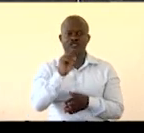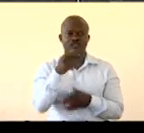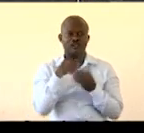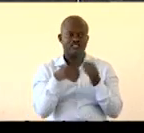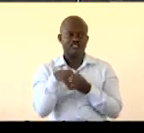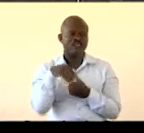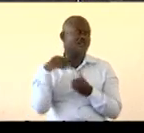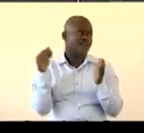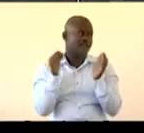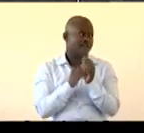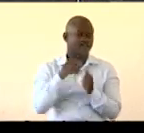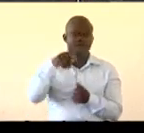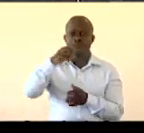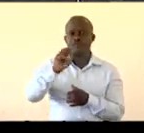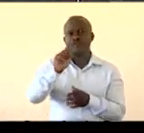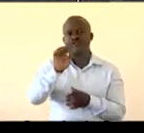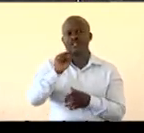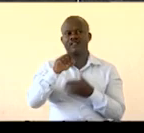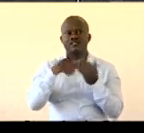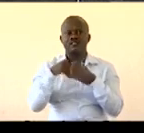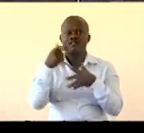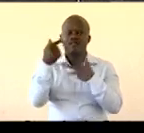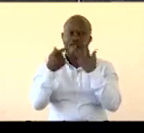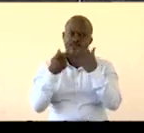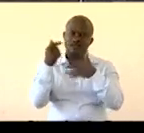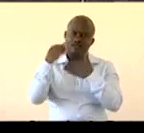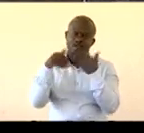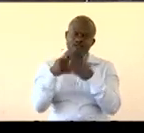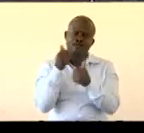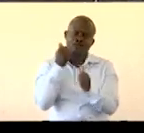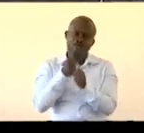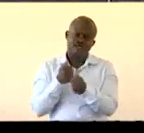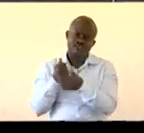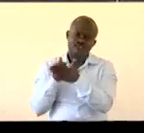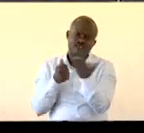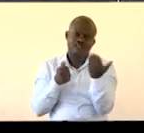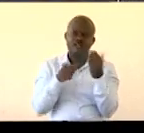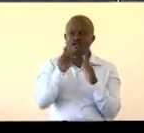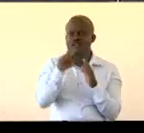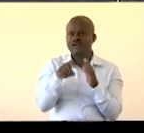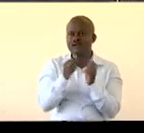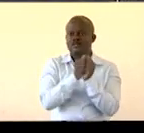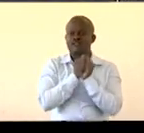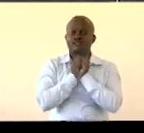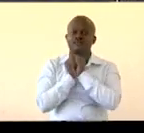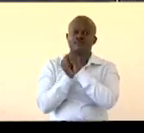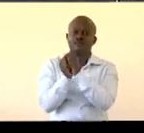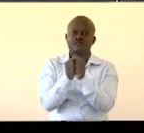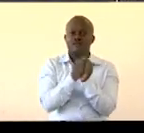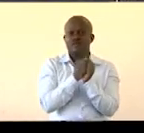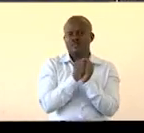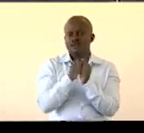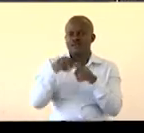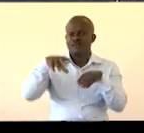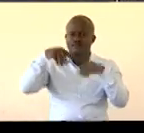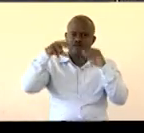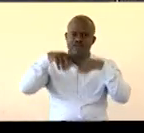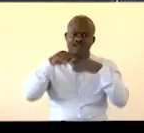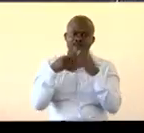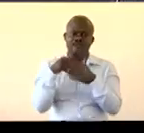phosphorus, and potassium. These are chemicals which are needed by plants. So